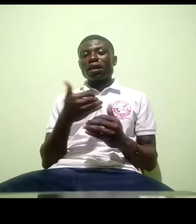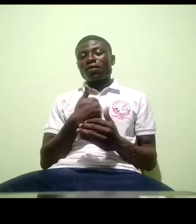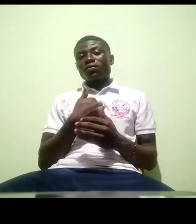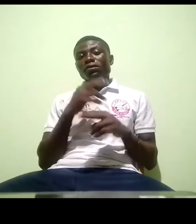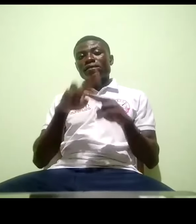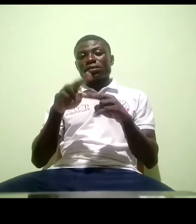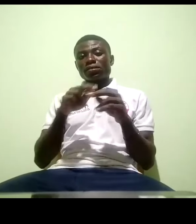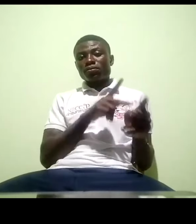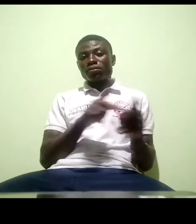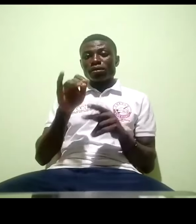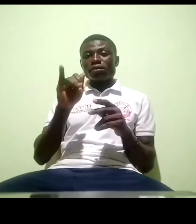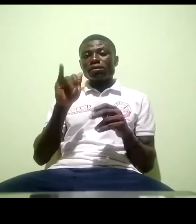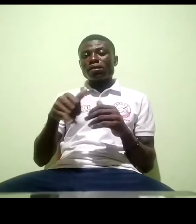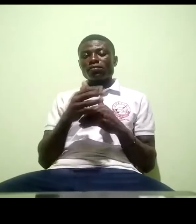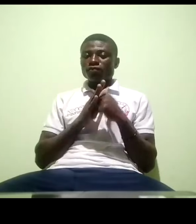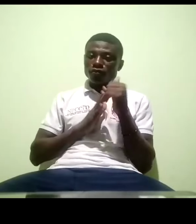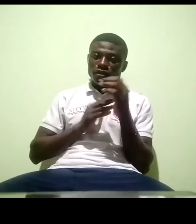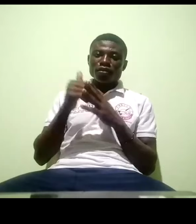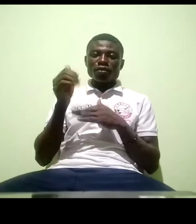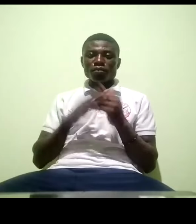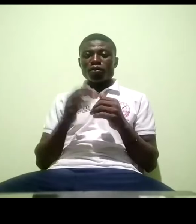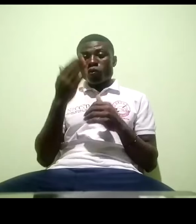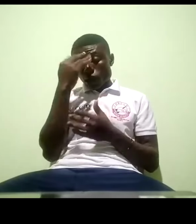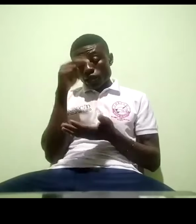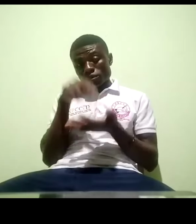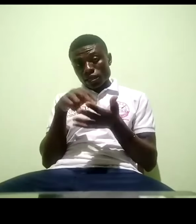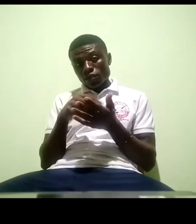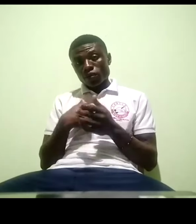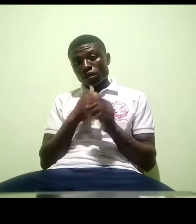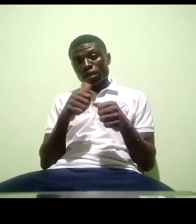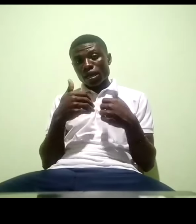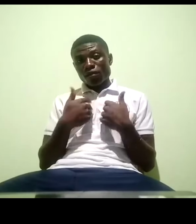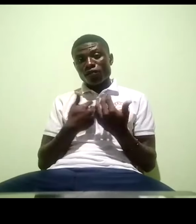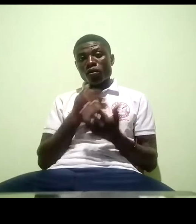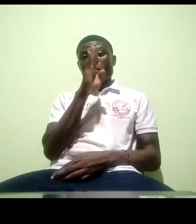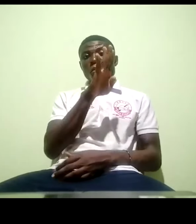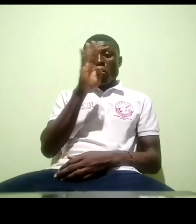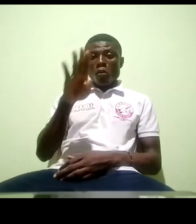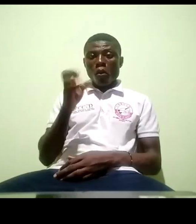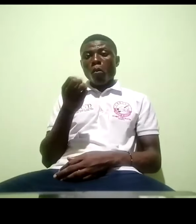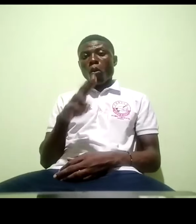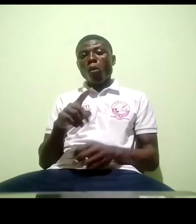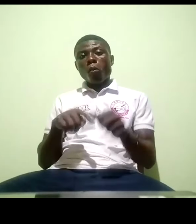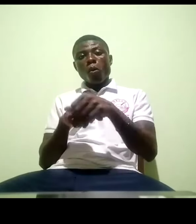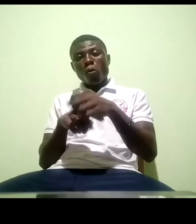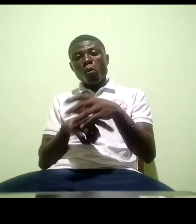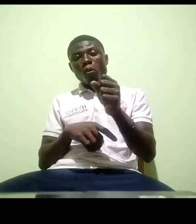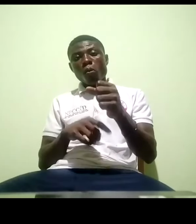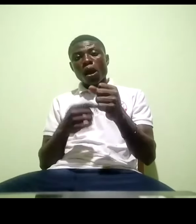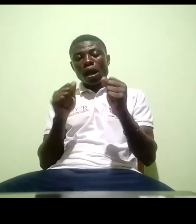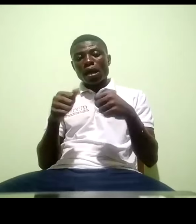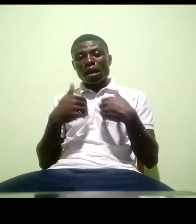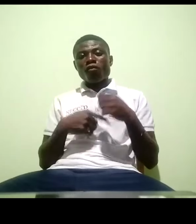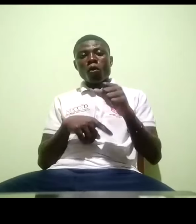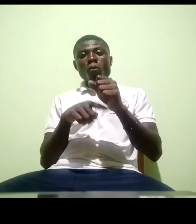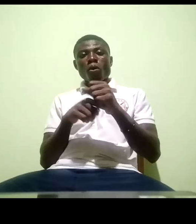is flexible, either they can stand, we can have those sensory balls in our classroom, those squishy balls or which